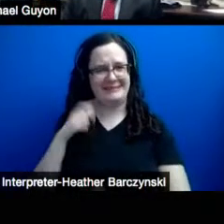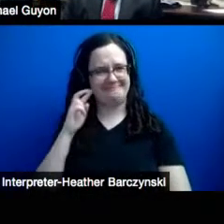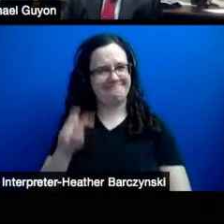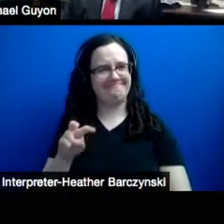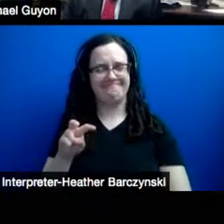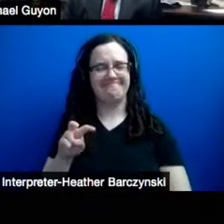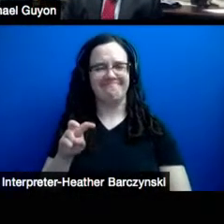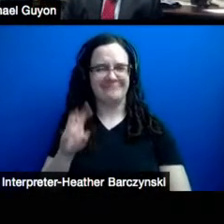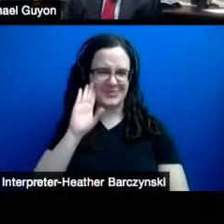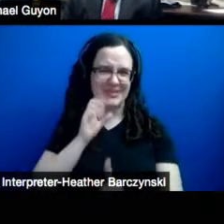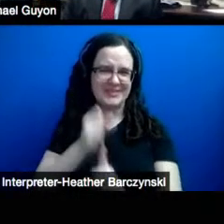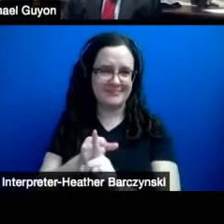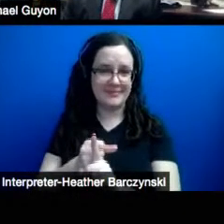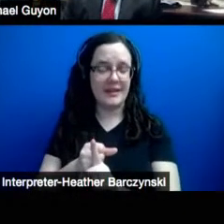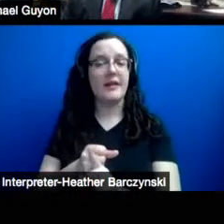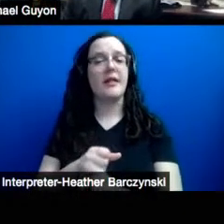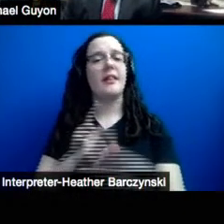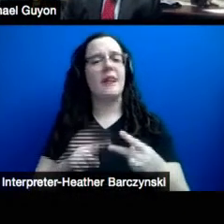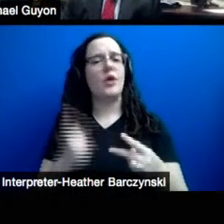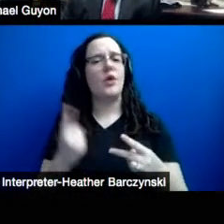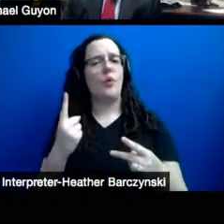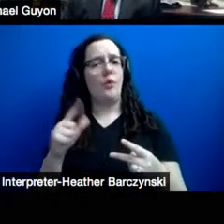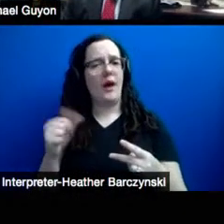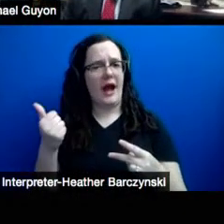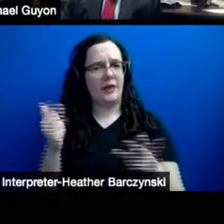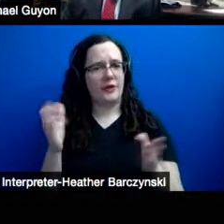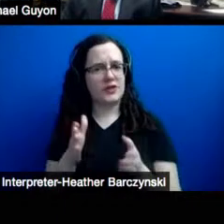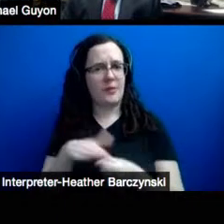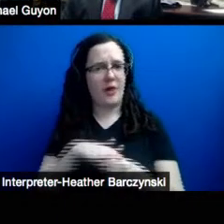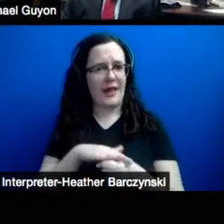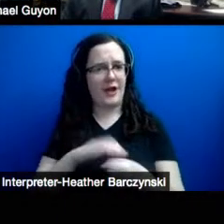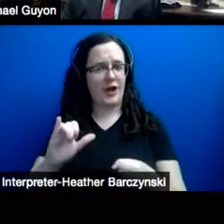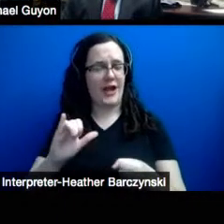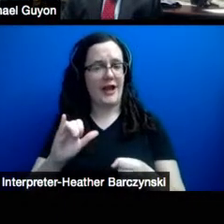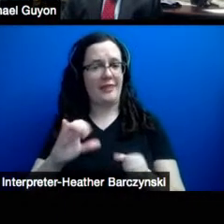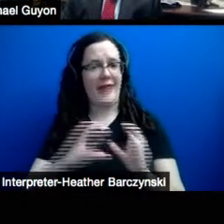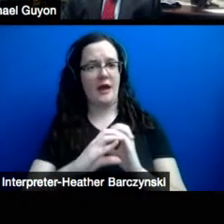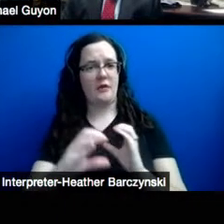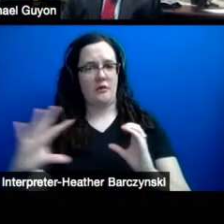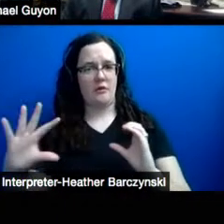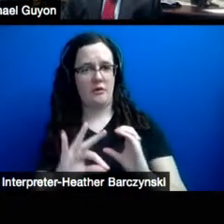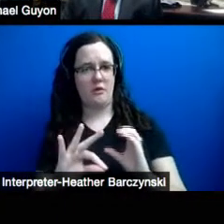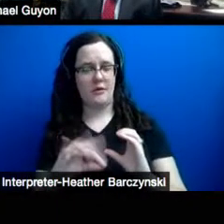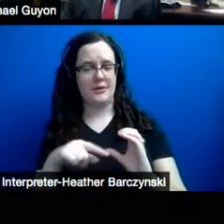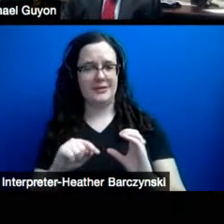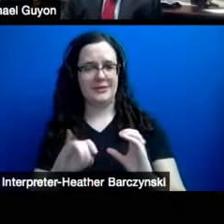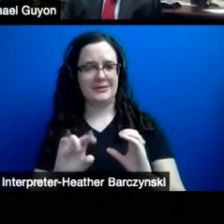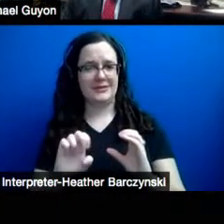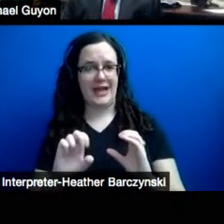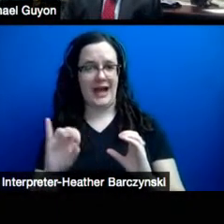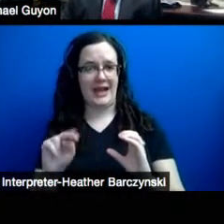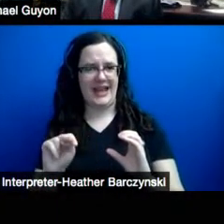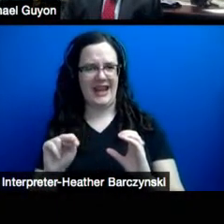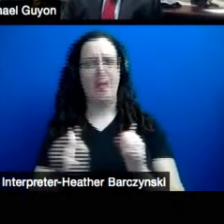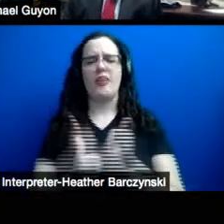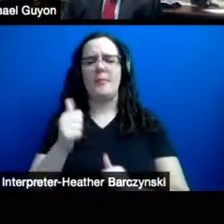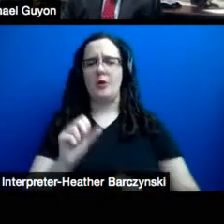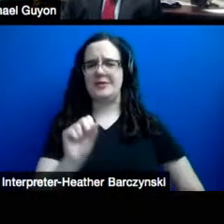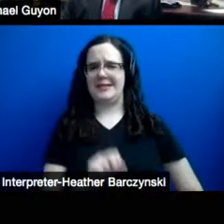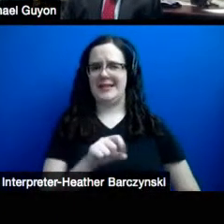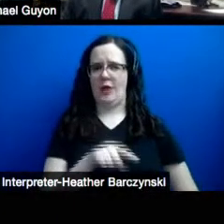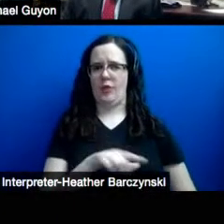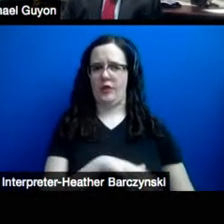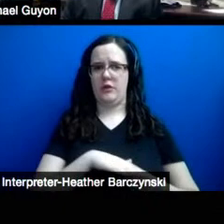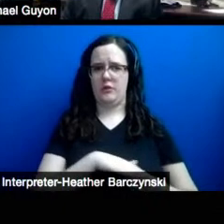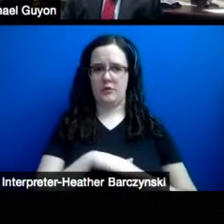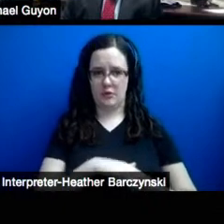small area for our tie-in that's at the furthest south point of the project. So in the